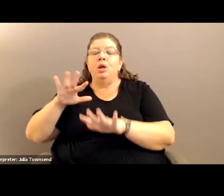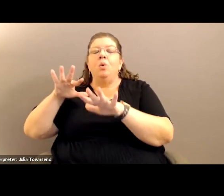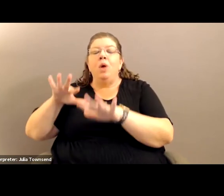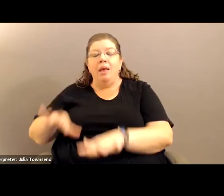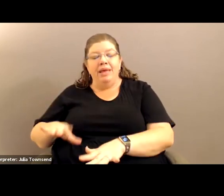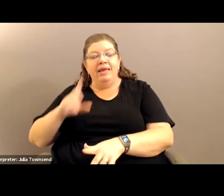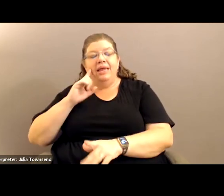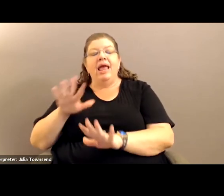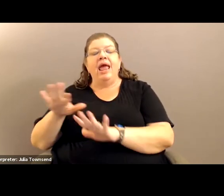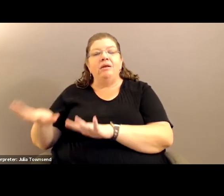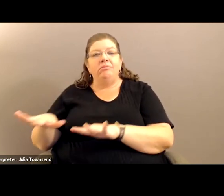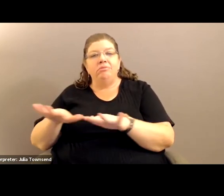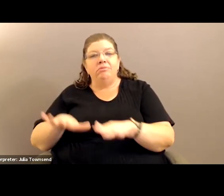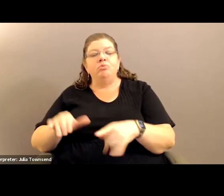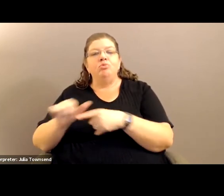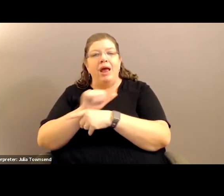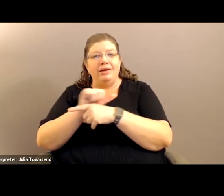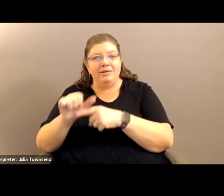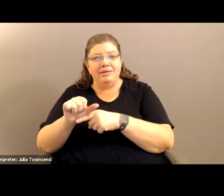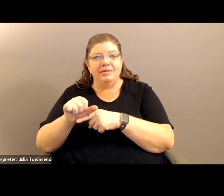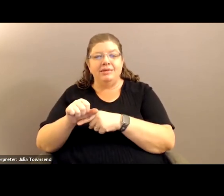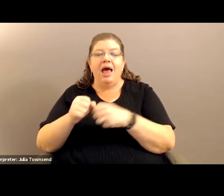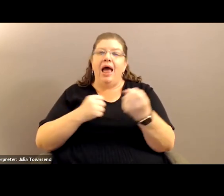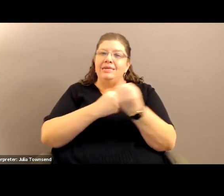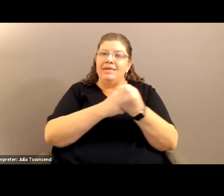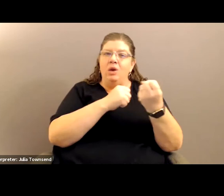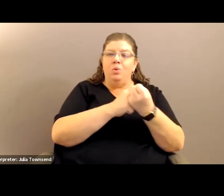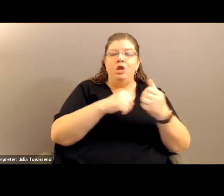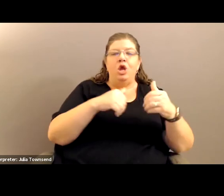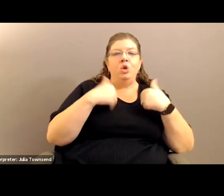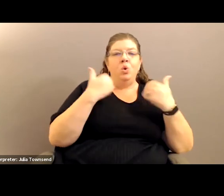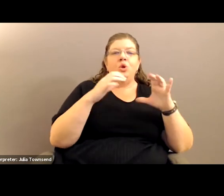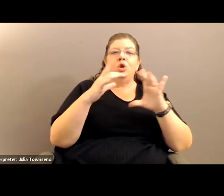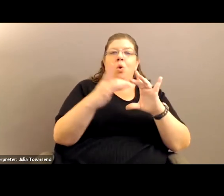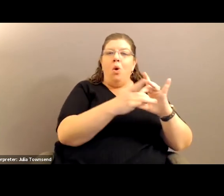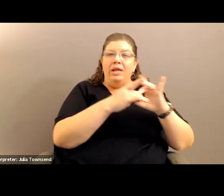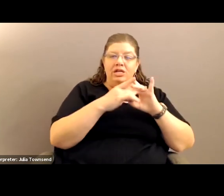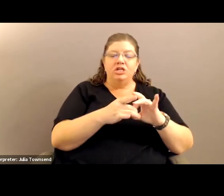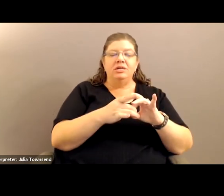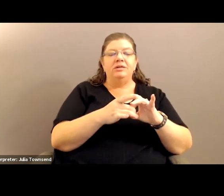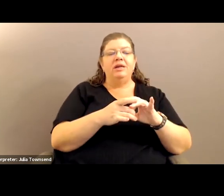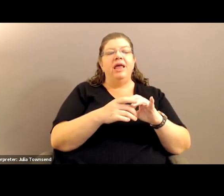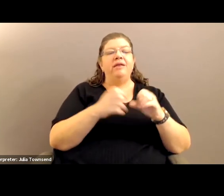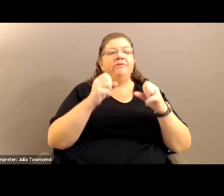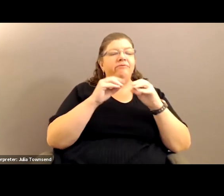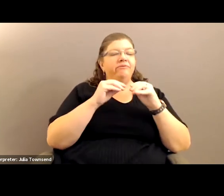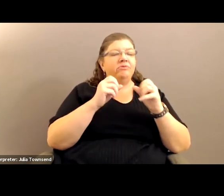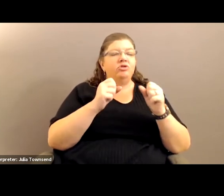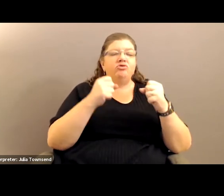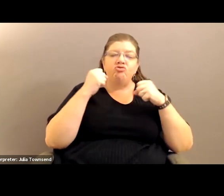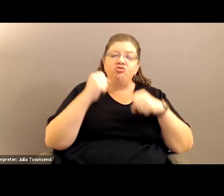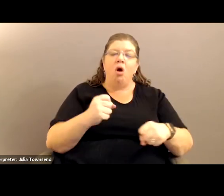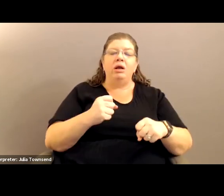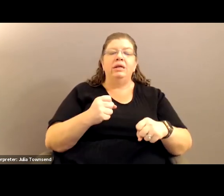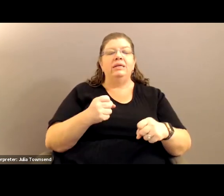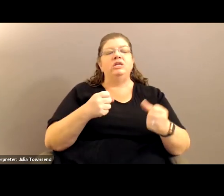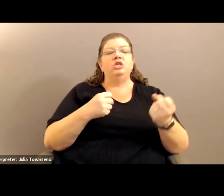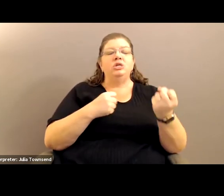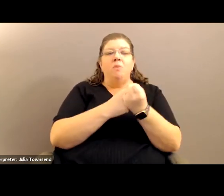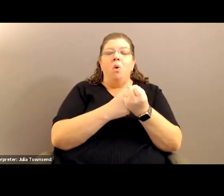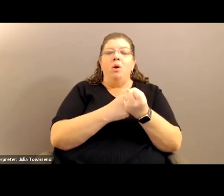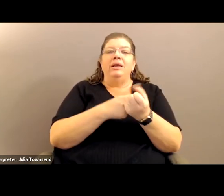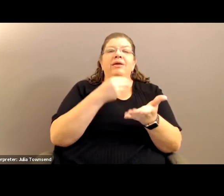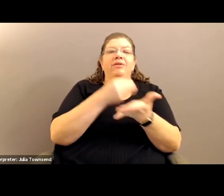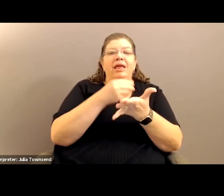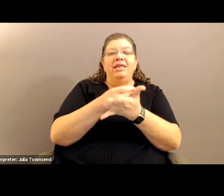practices i stand with the youth coalition and emphatically support defunding sros at the santa barbara